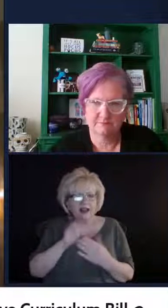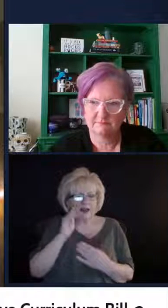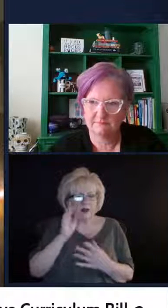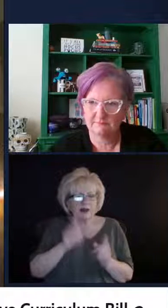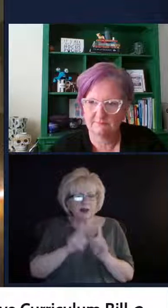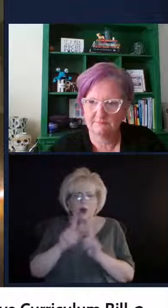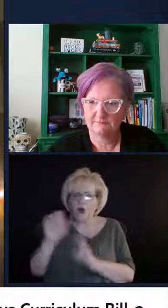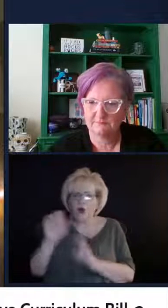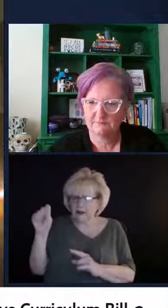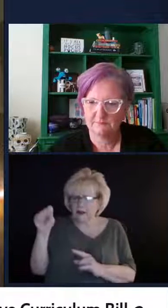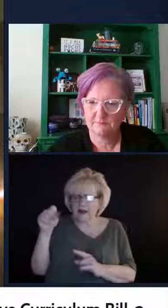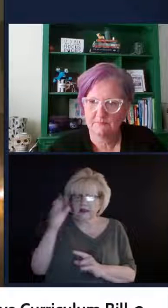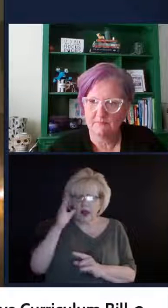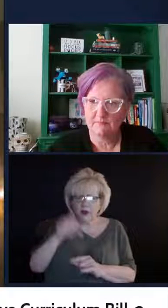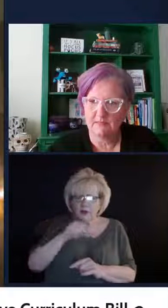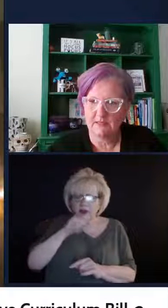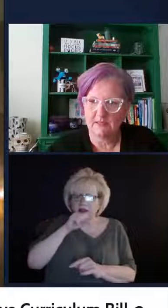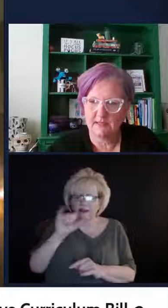that, please.